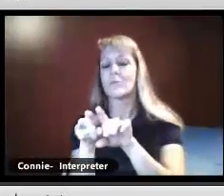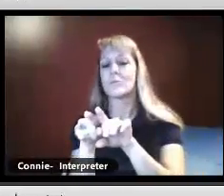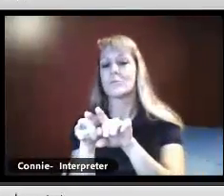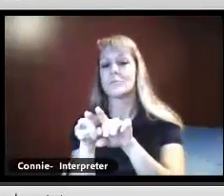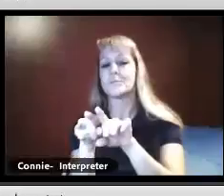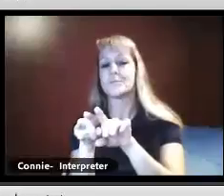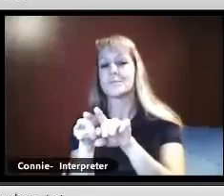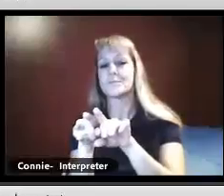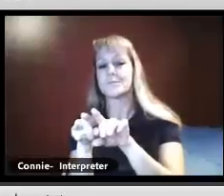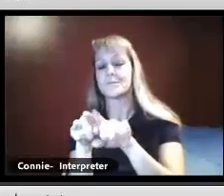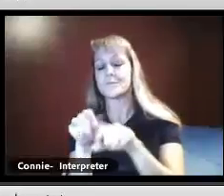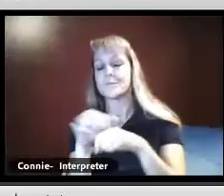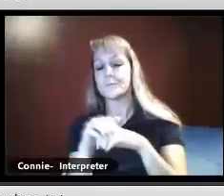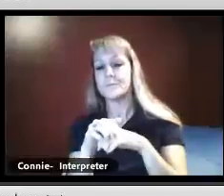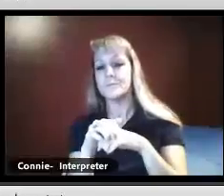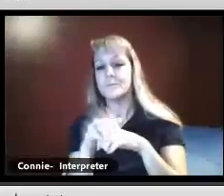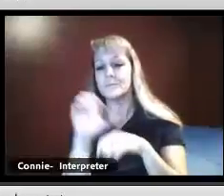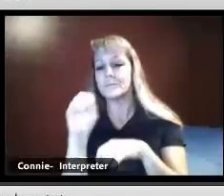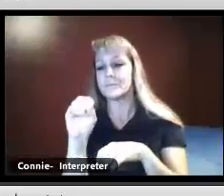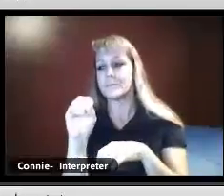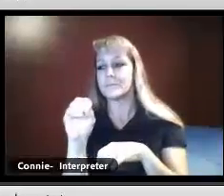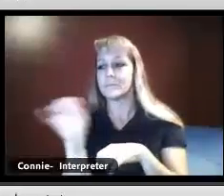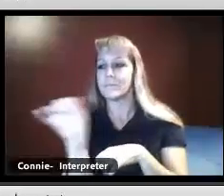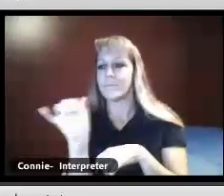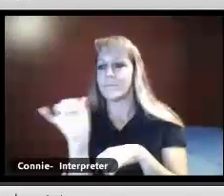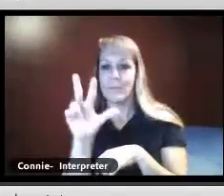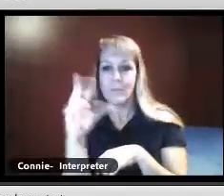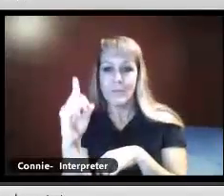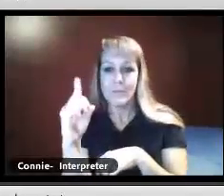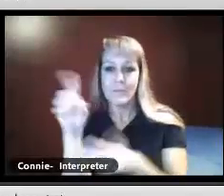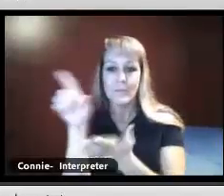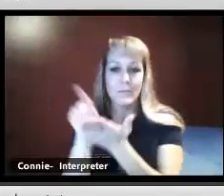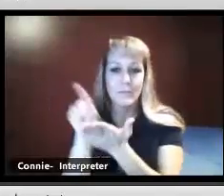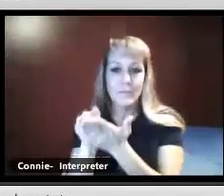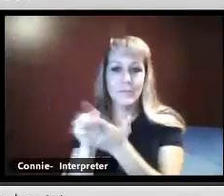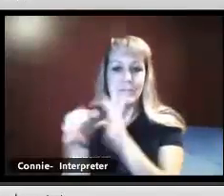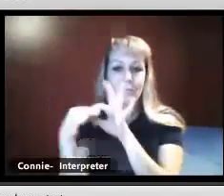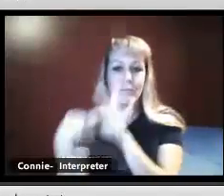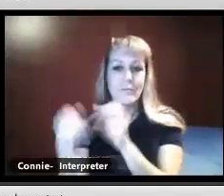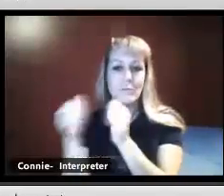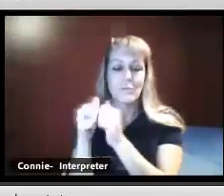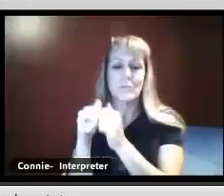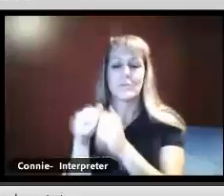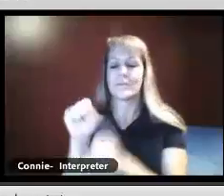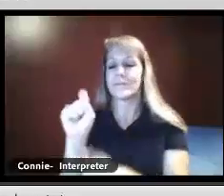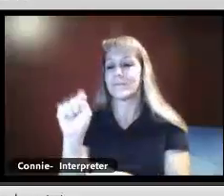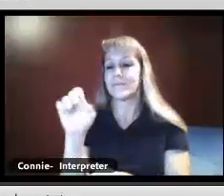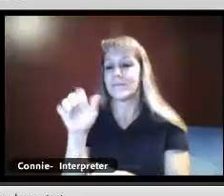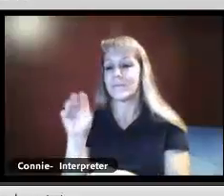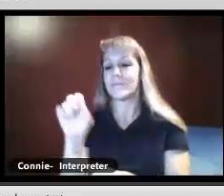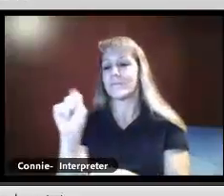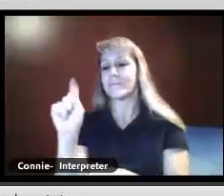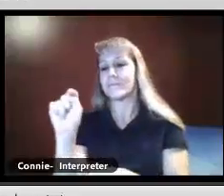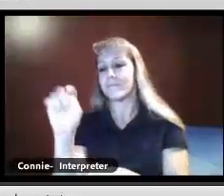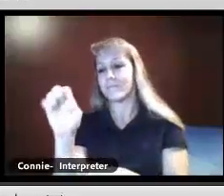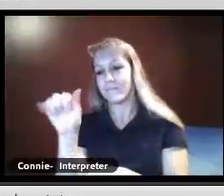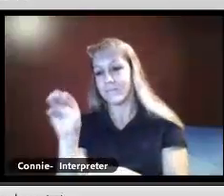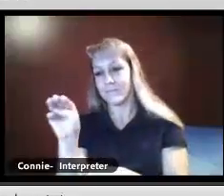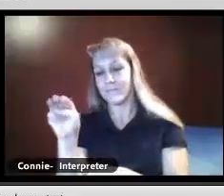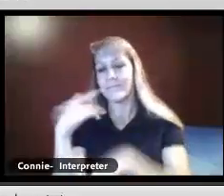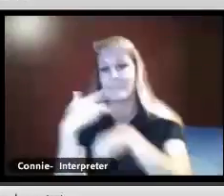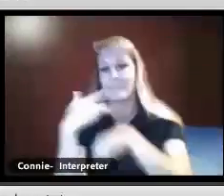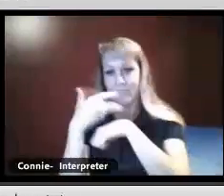of objects such as 3D printers that are related to STEM and STEAM education, has those available for you.